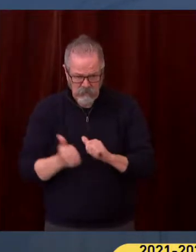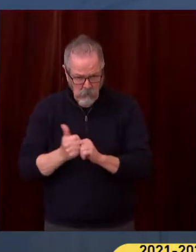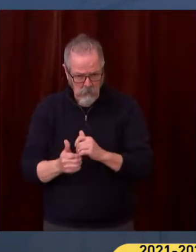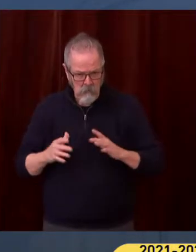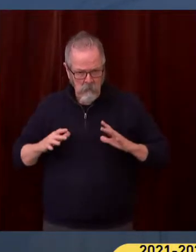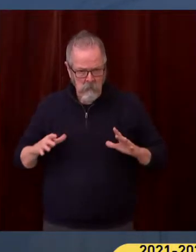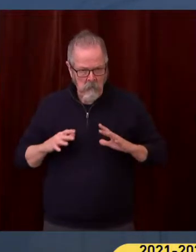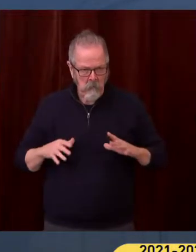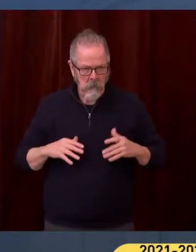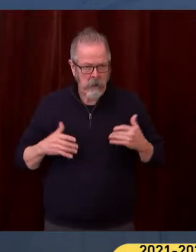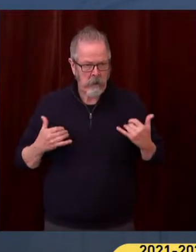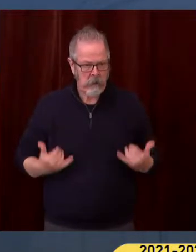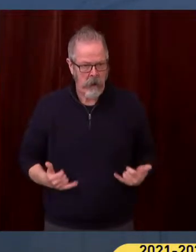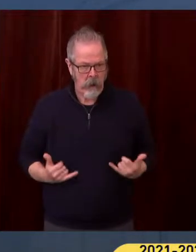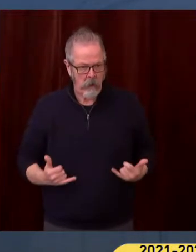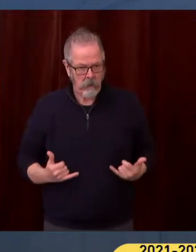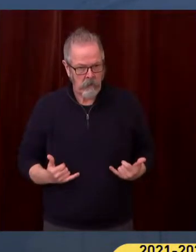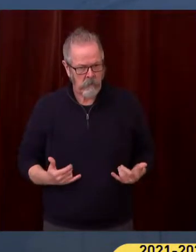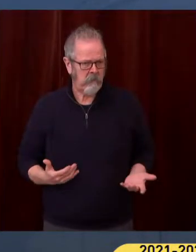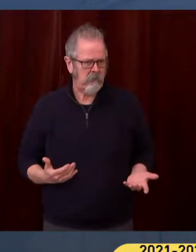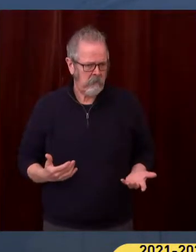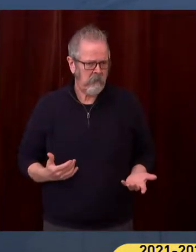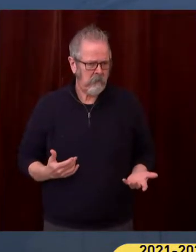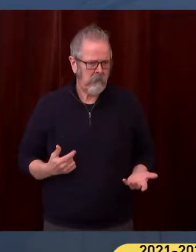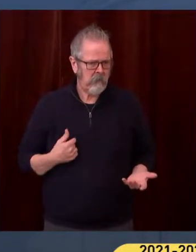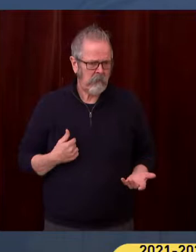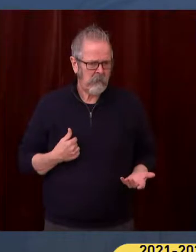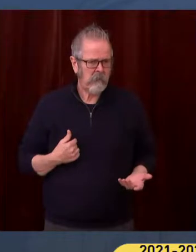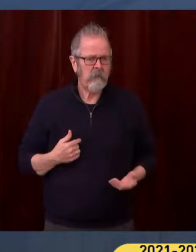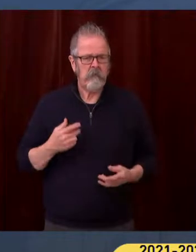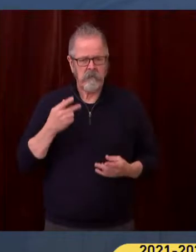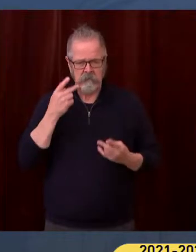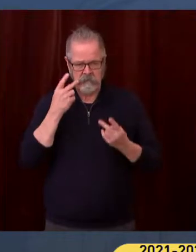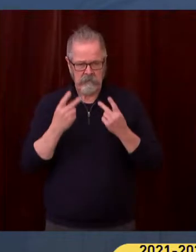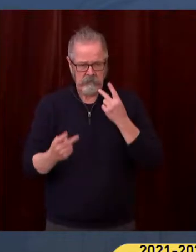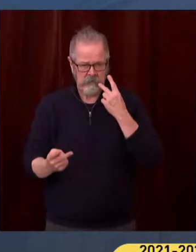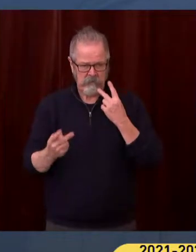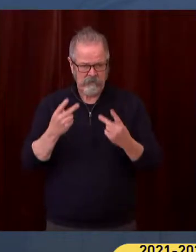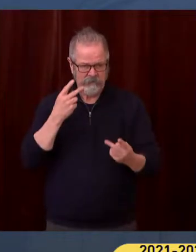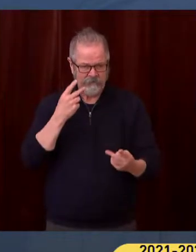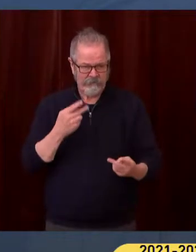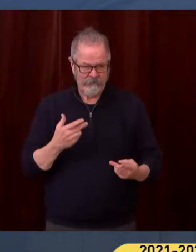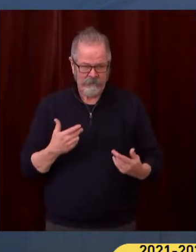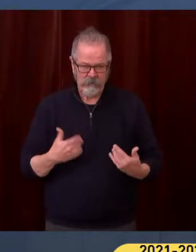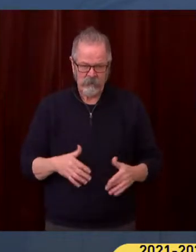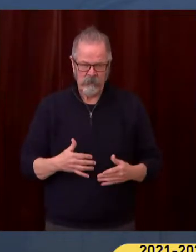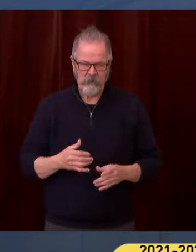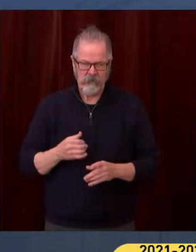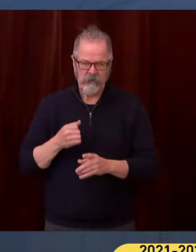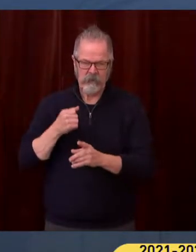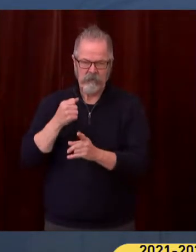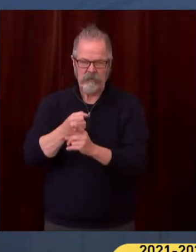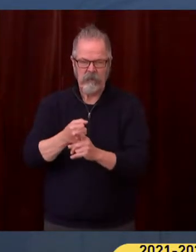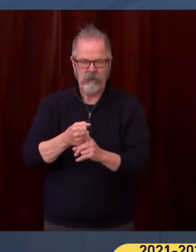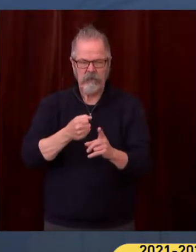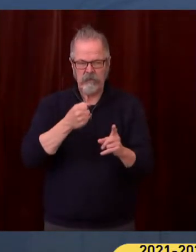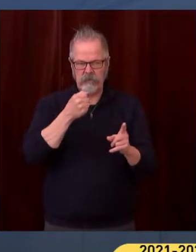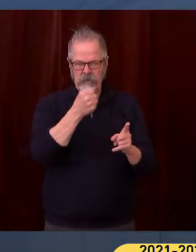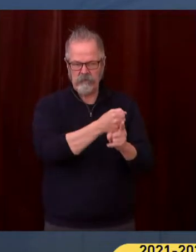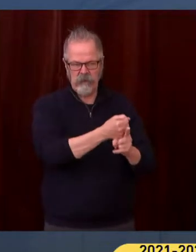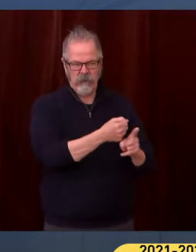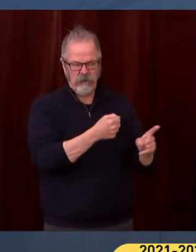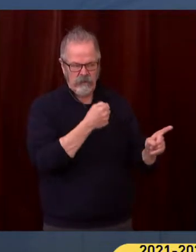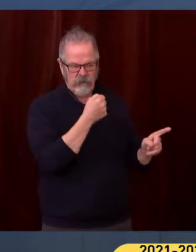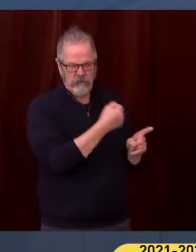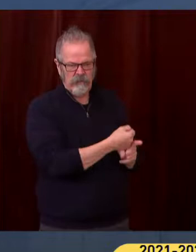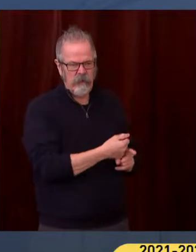now the repercussions, the immediate harm and danger is now becoming every year more apparent